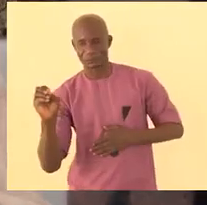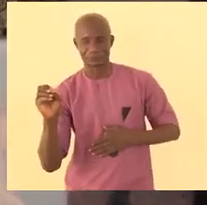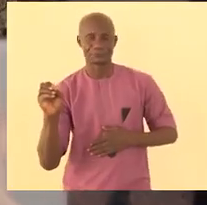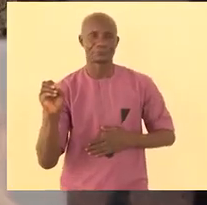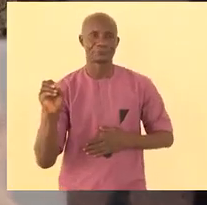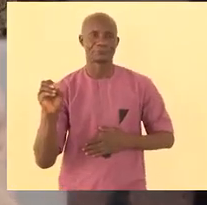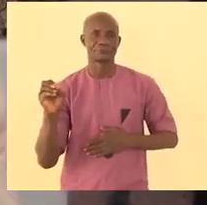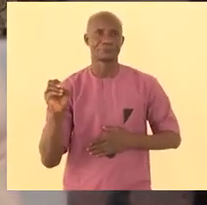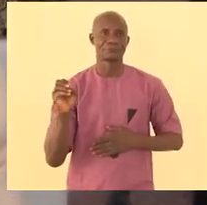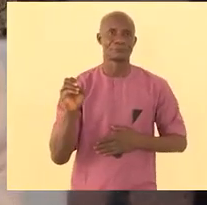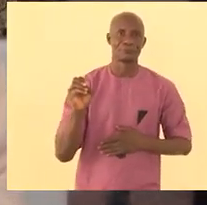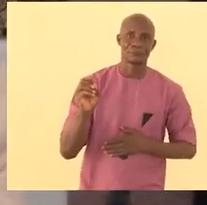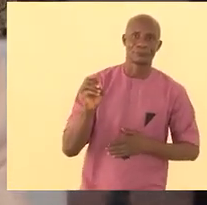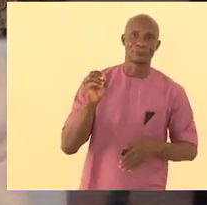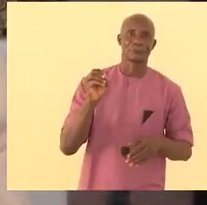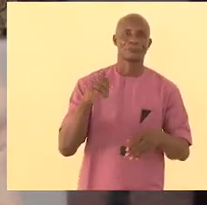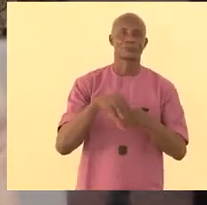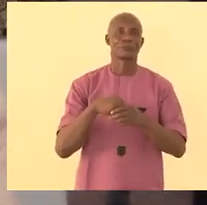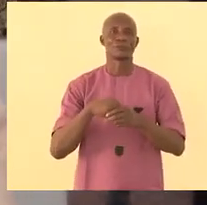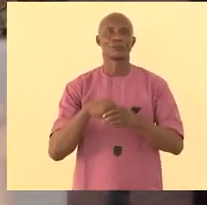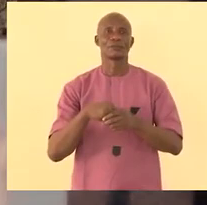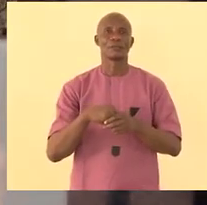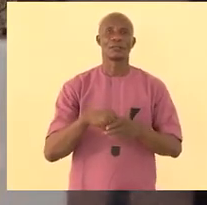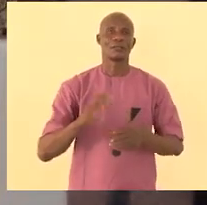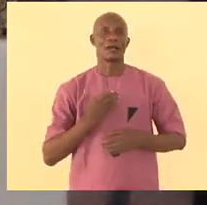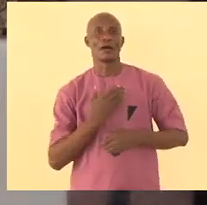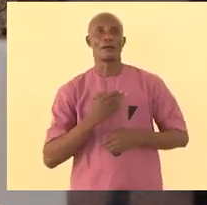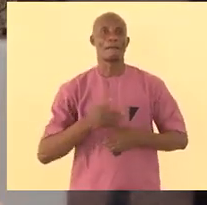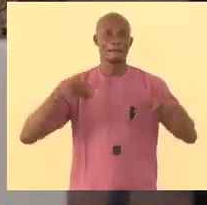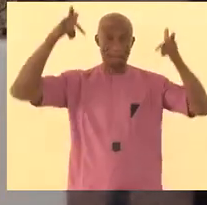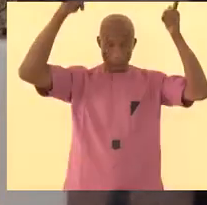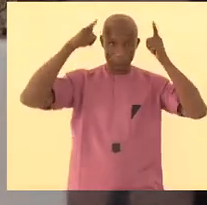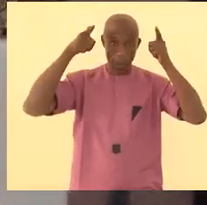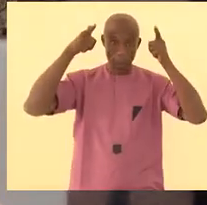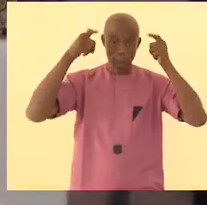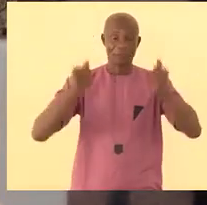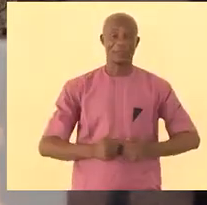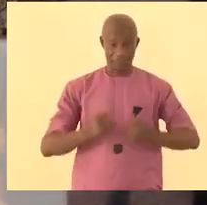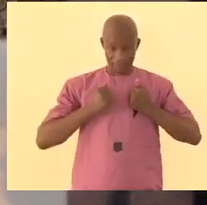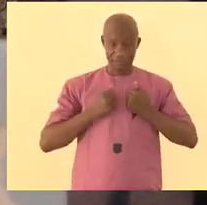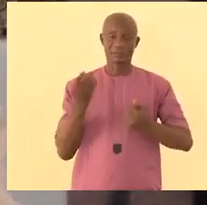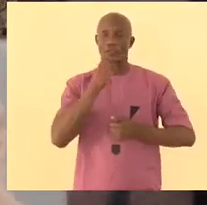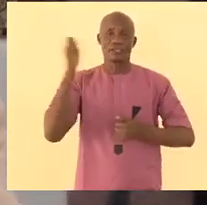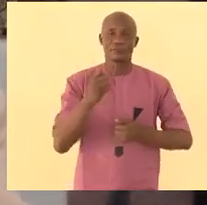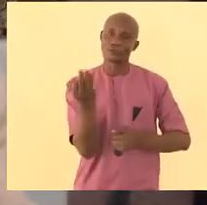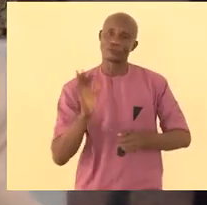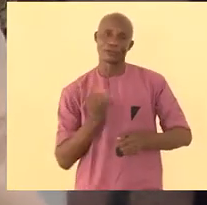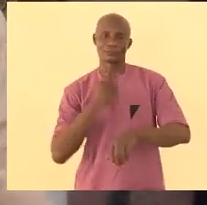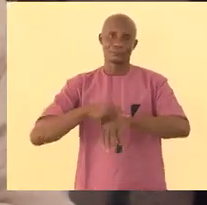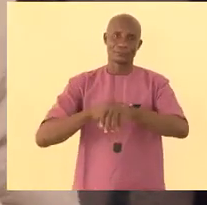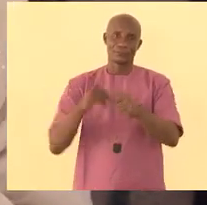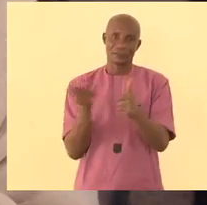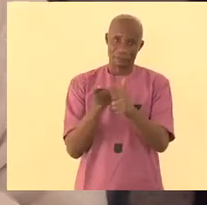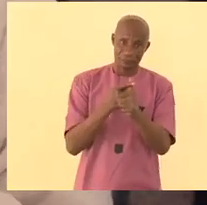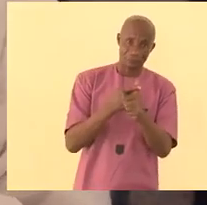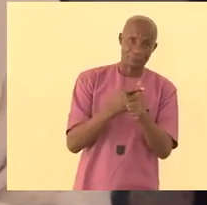And so, in his encyclical, the Pope sought to address the evils of his time. He says,